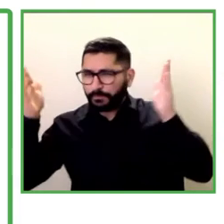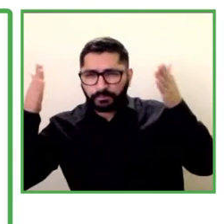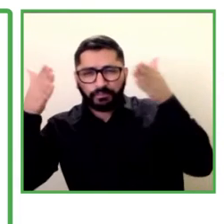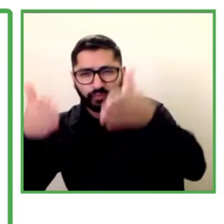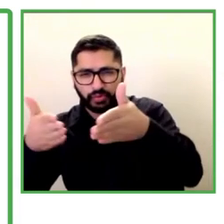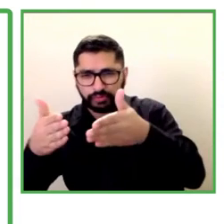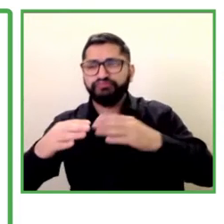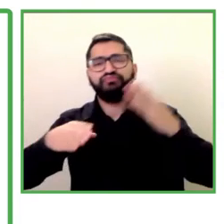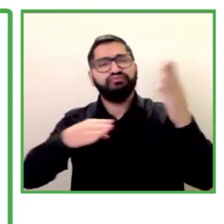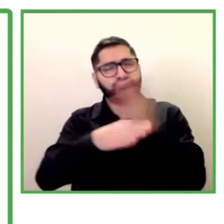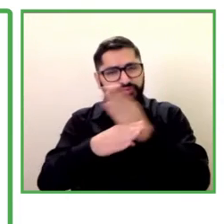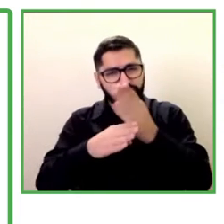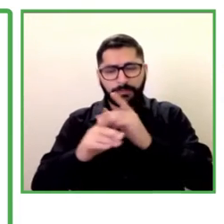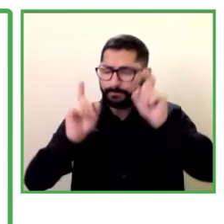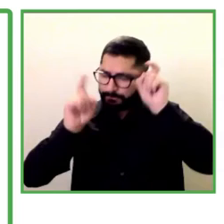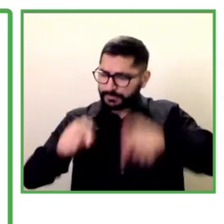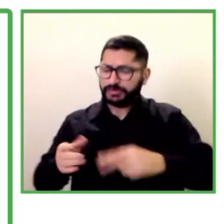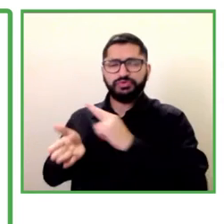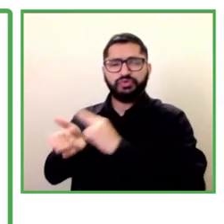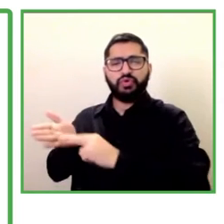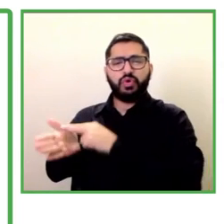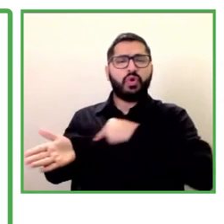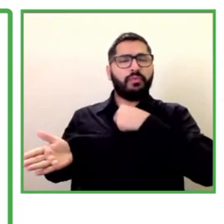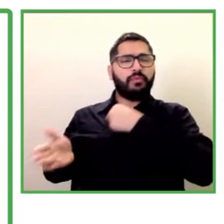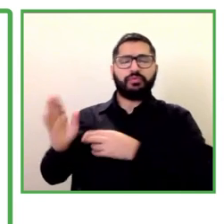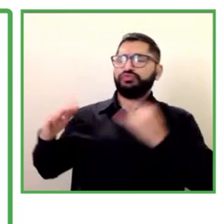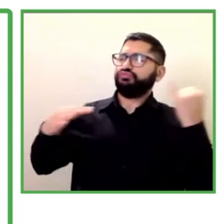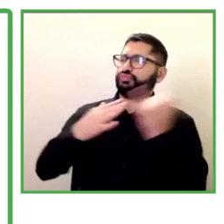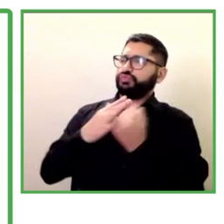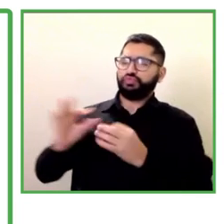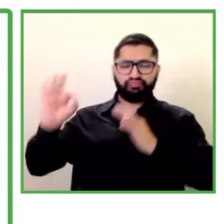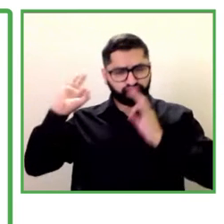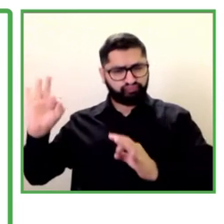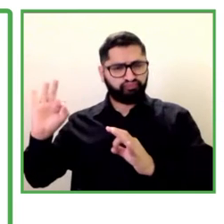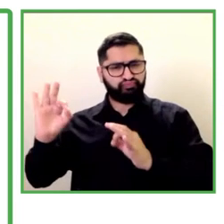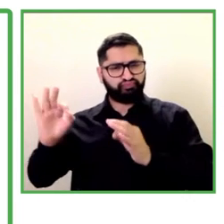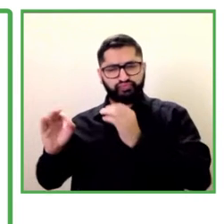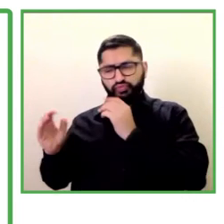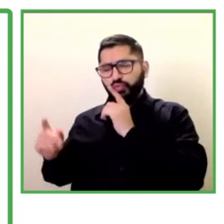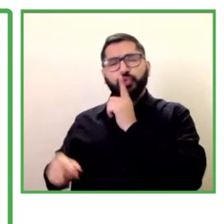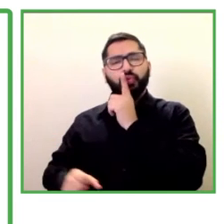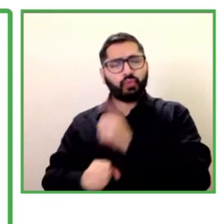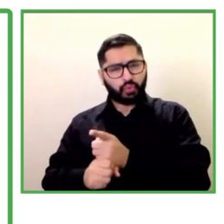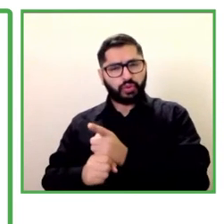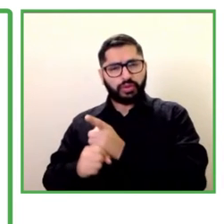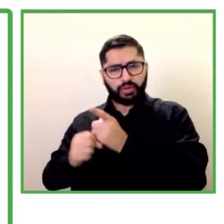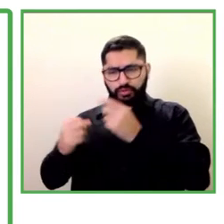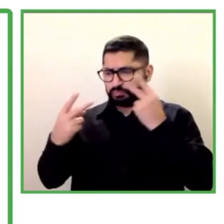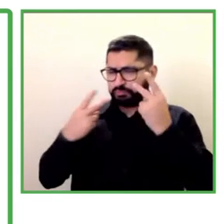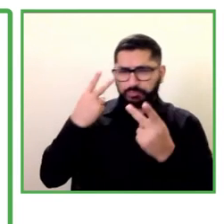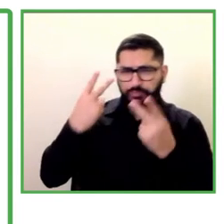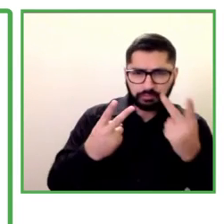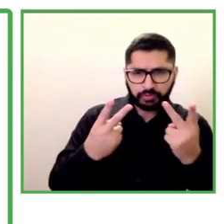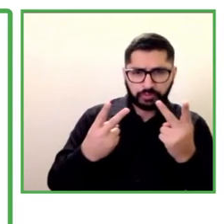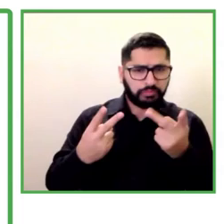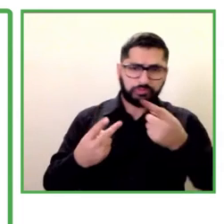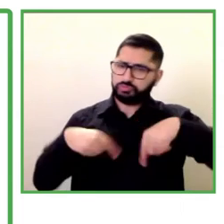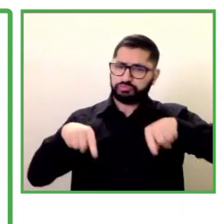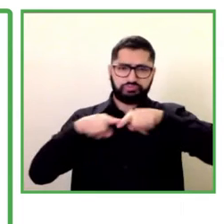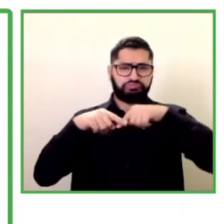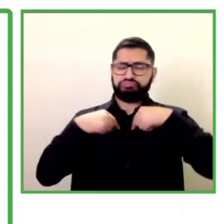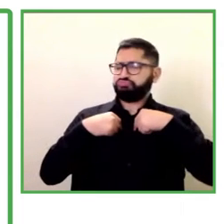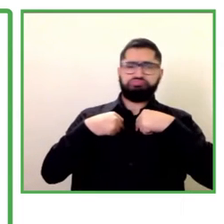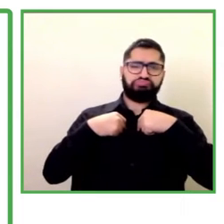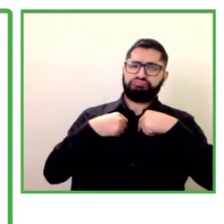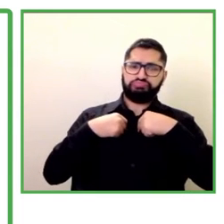So what we want here is that they see that not just for having had 10 in a questionnaire,